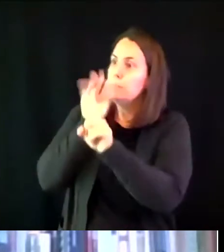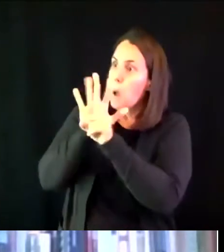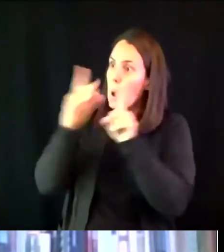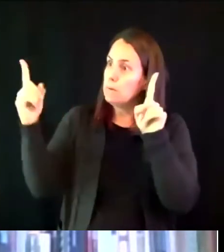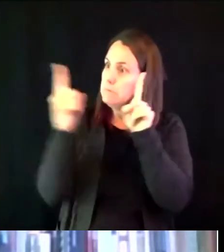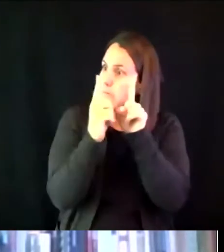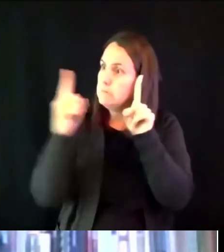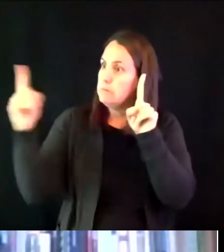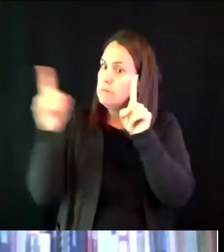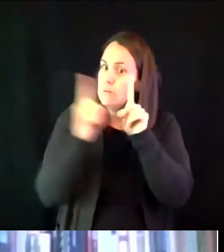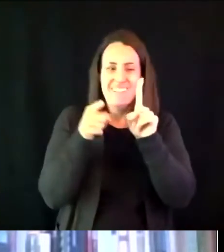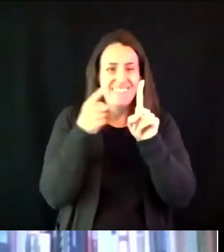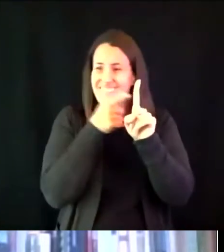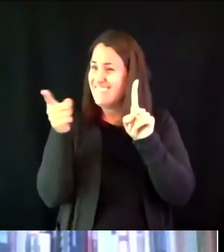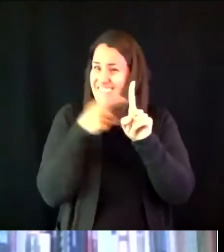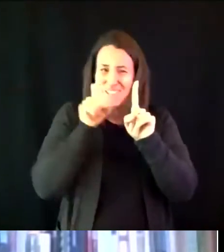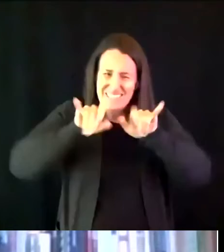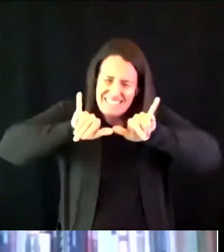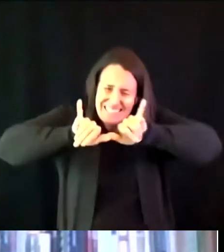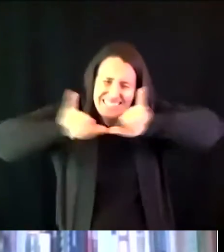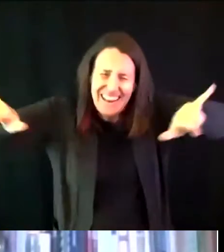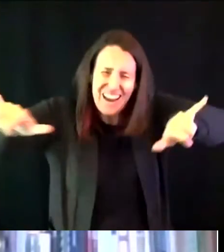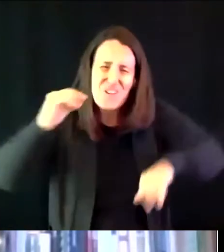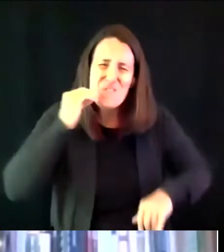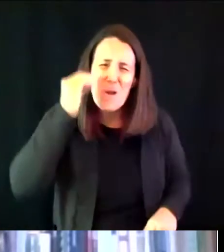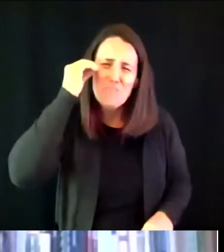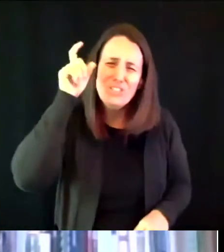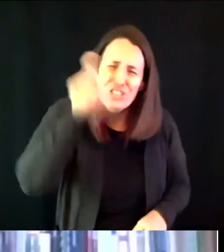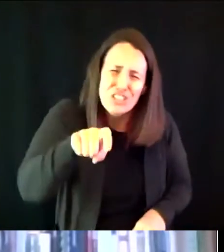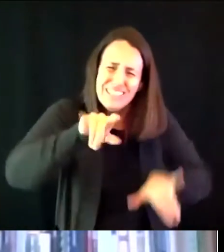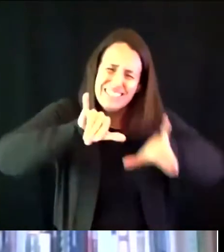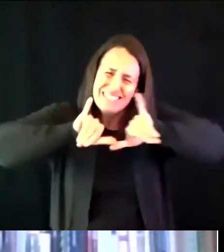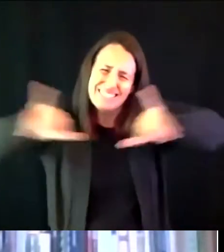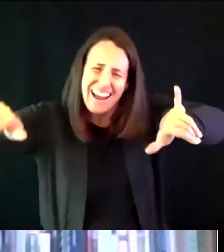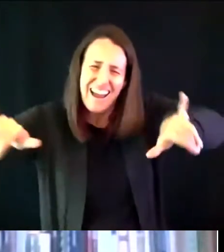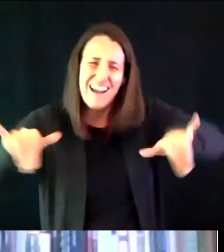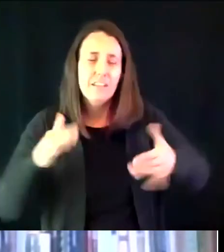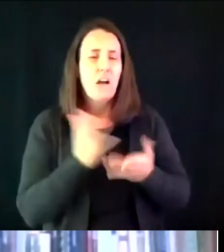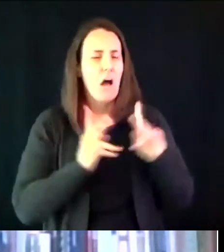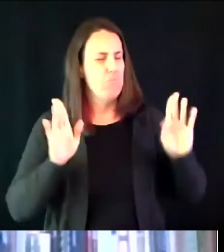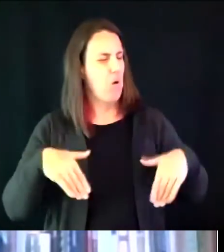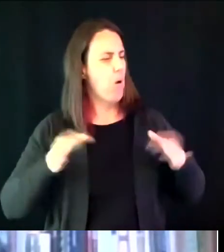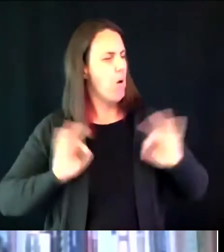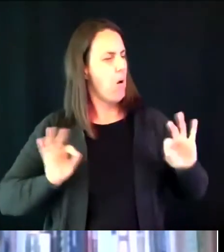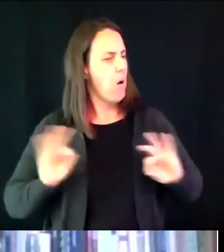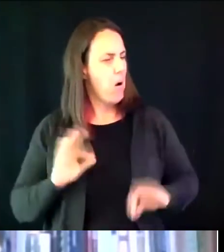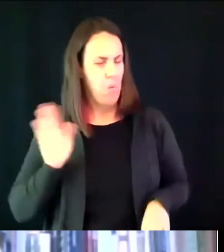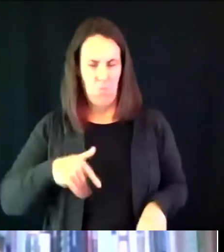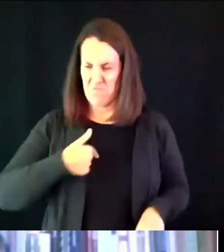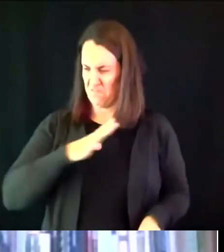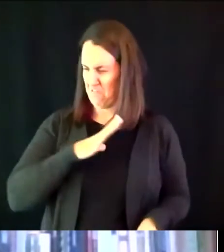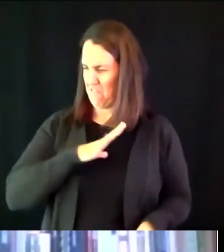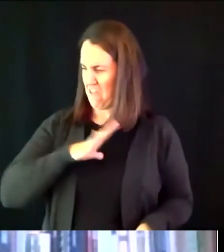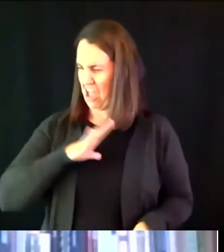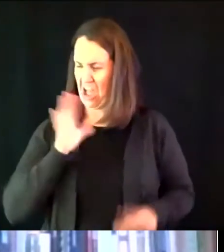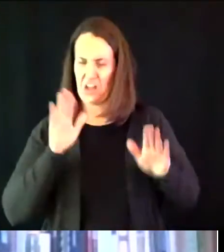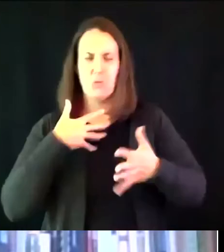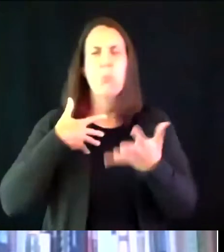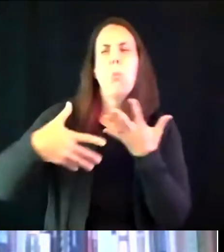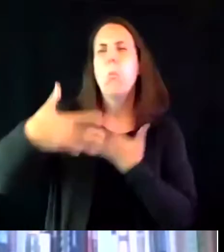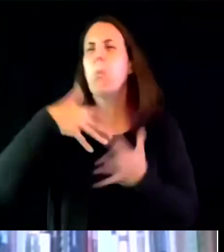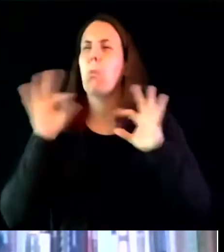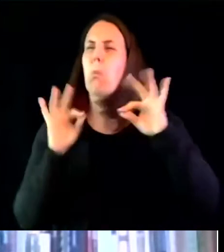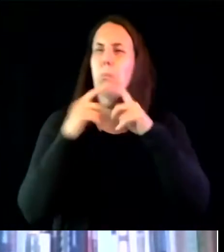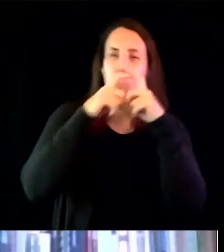quarantine recommendations that public health and your healthcare providers are providing, which is staying home for 10 to 14